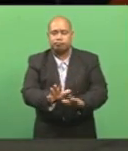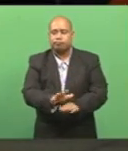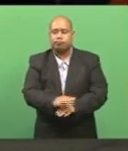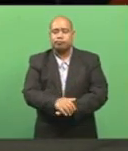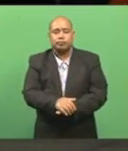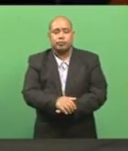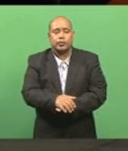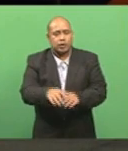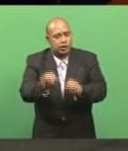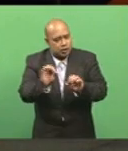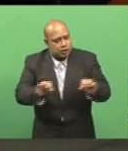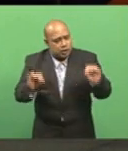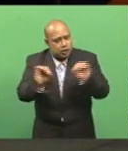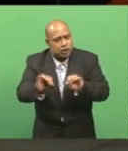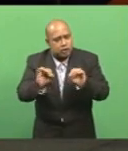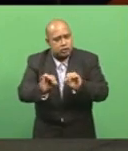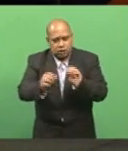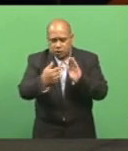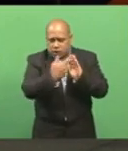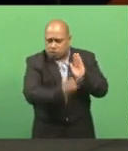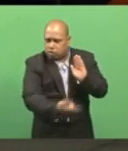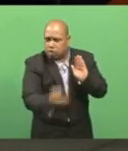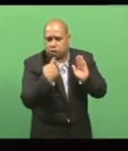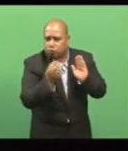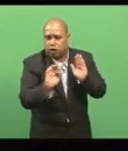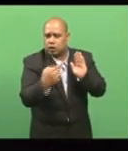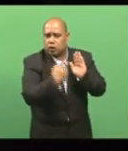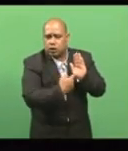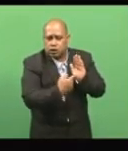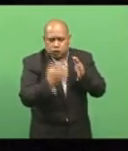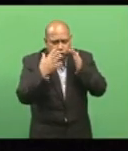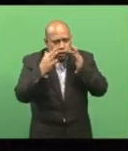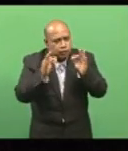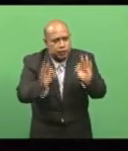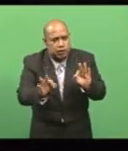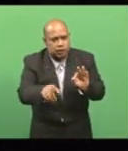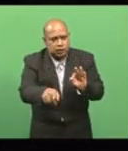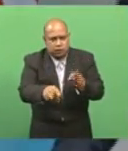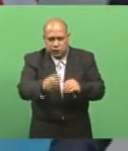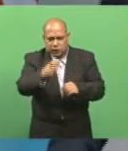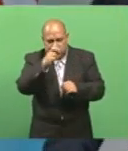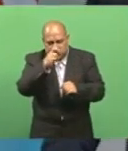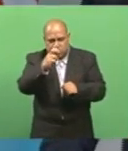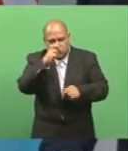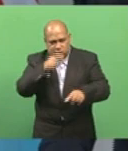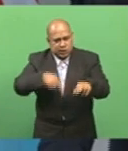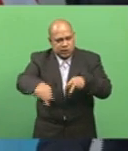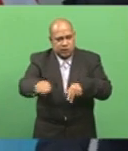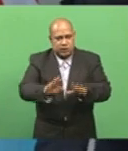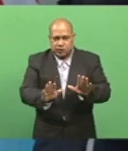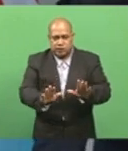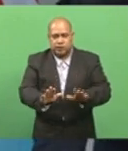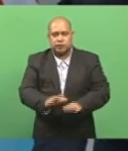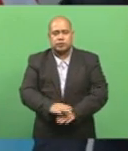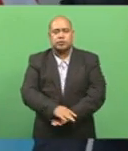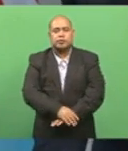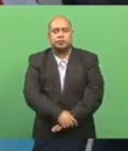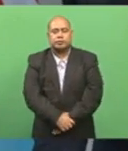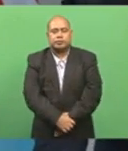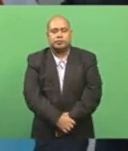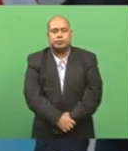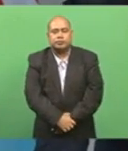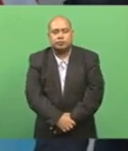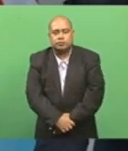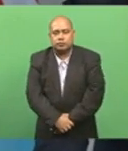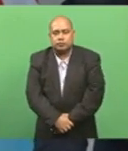which clearly lays out the laws in relation to curfews and restrictions in movement. Orders under the public health do not